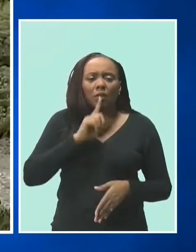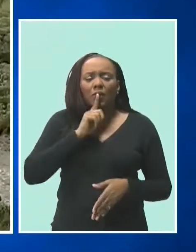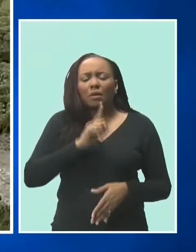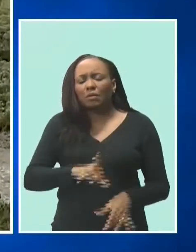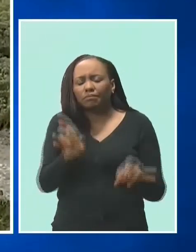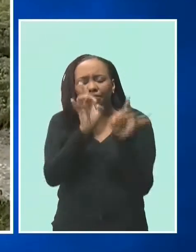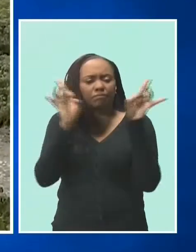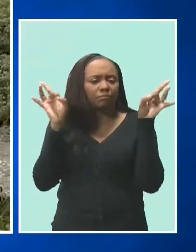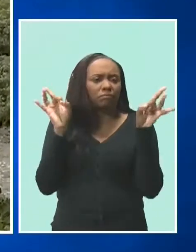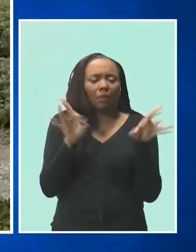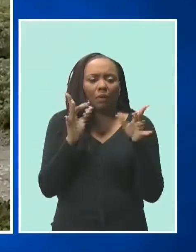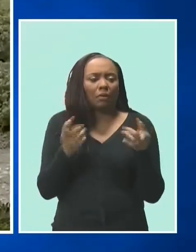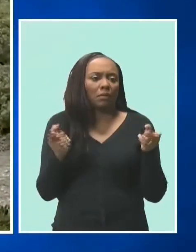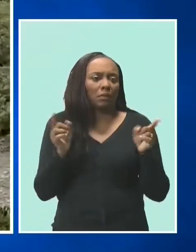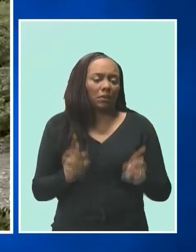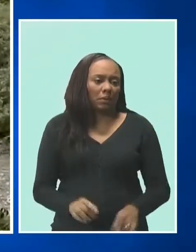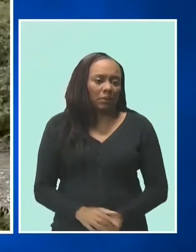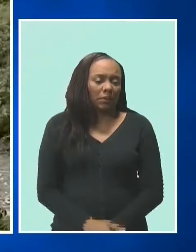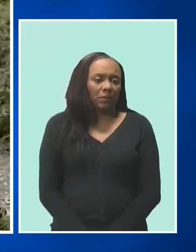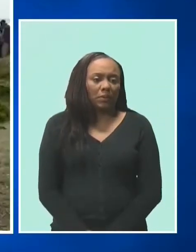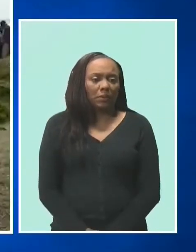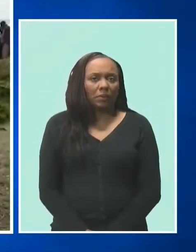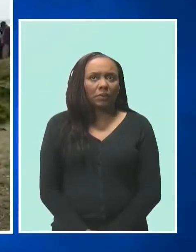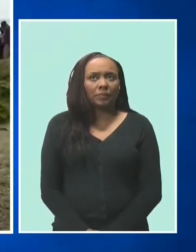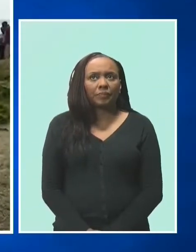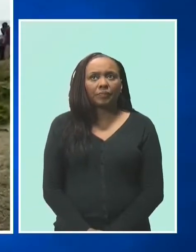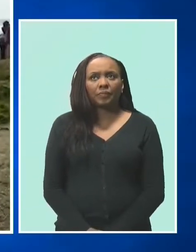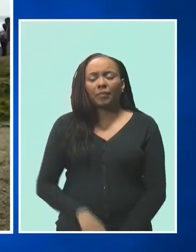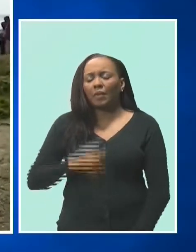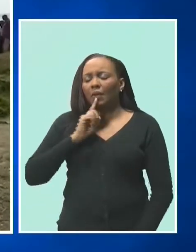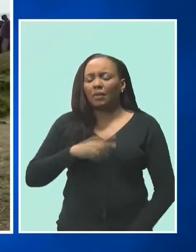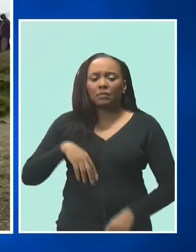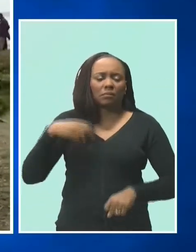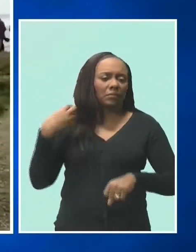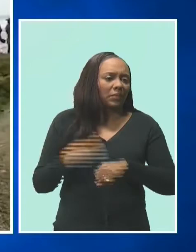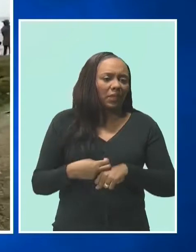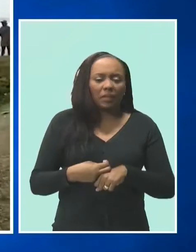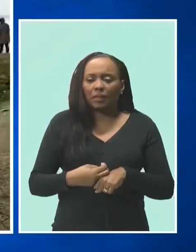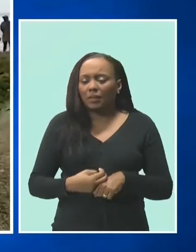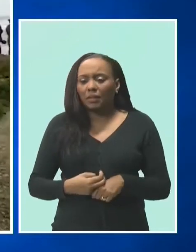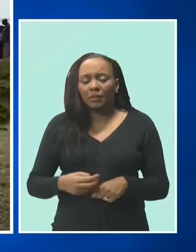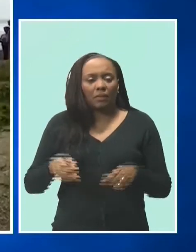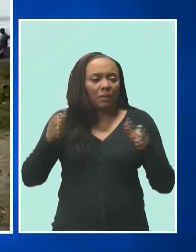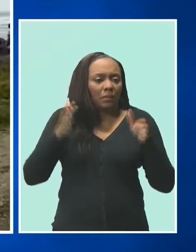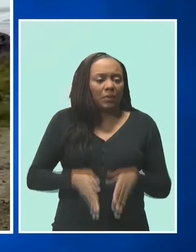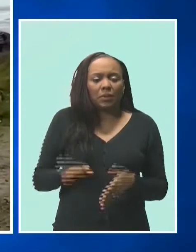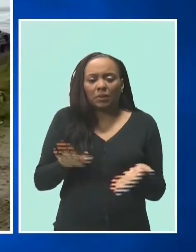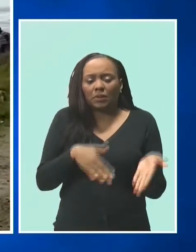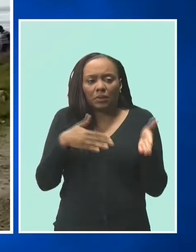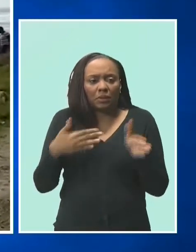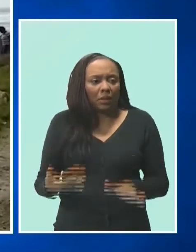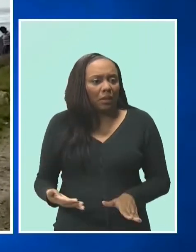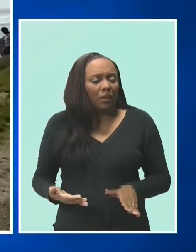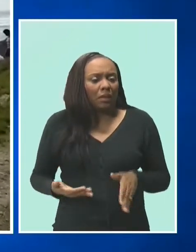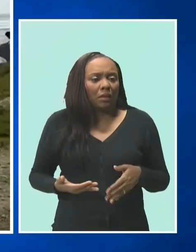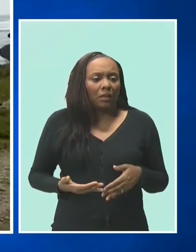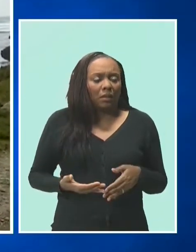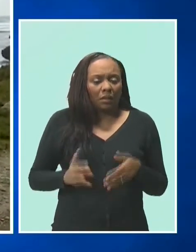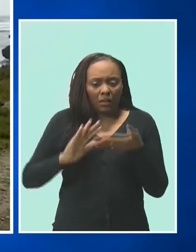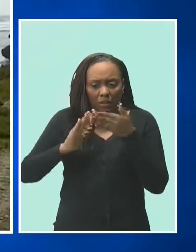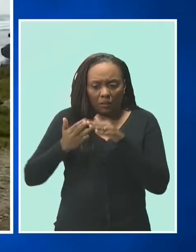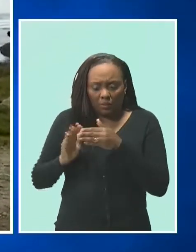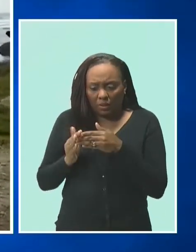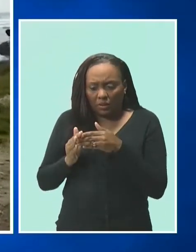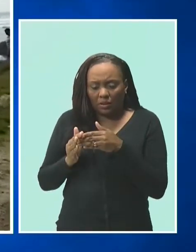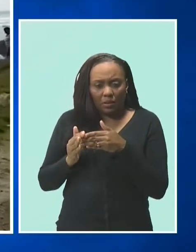an absolute tragedy. This is a very difficult time to lose a loved one. This is a community that I'm